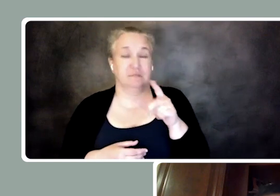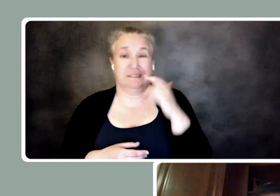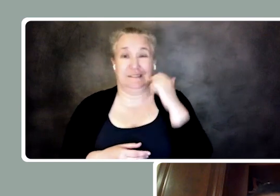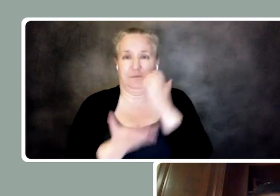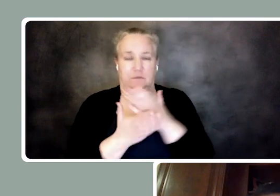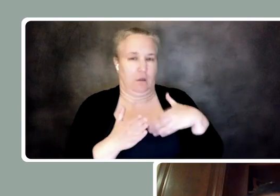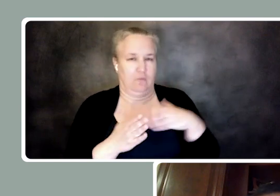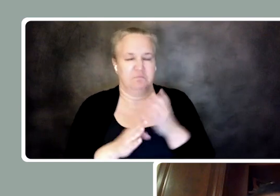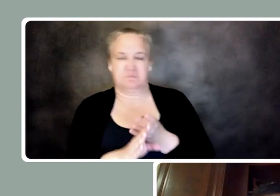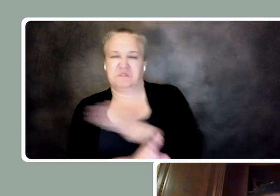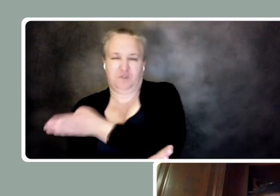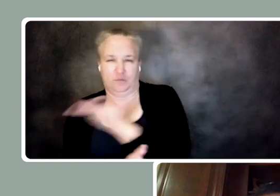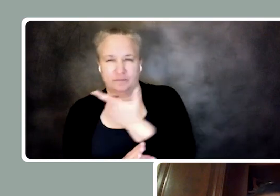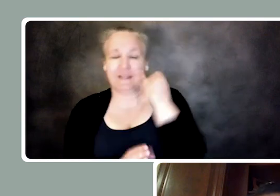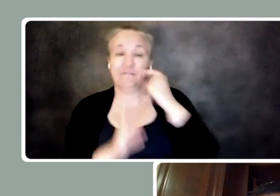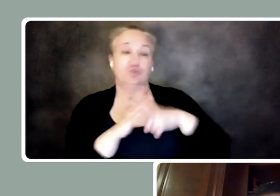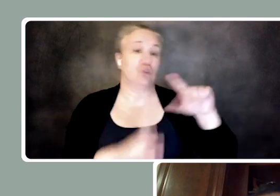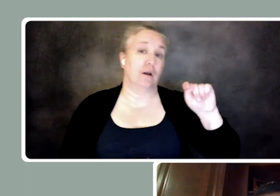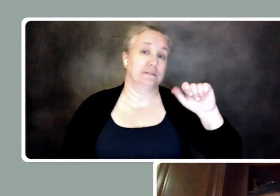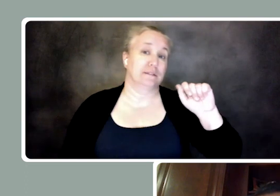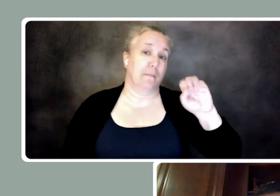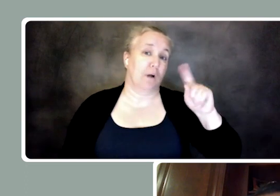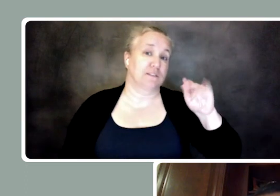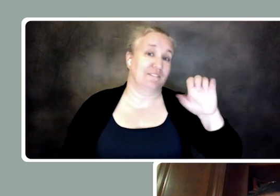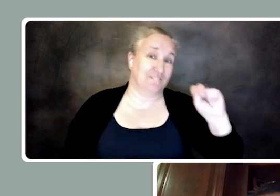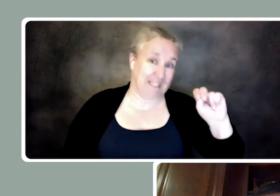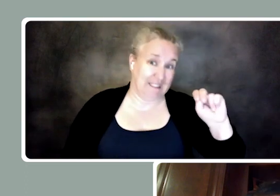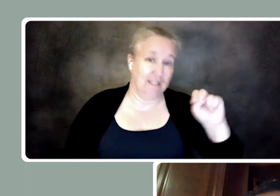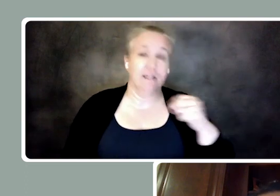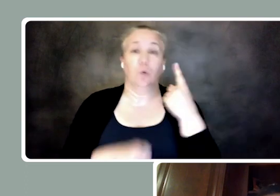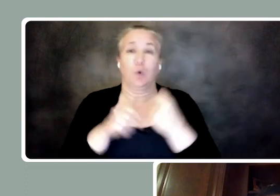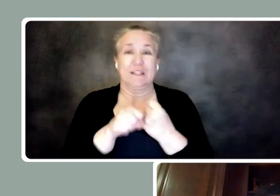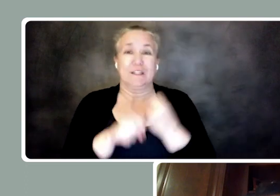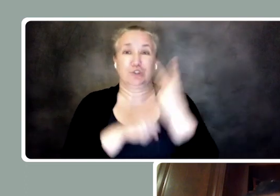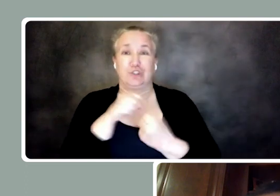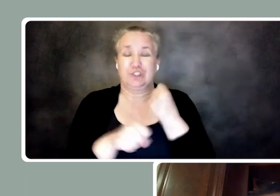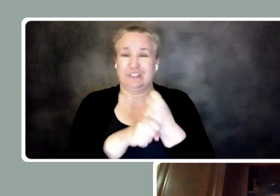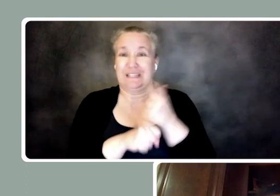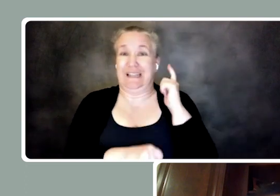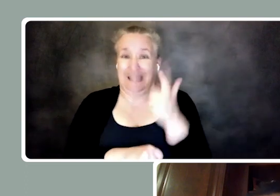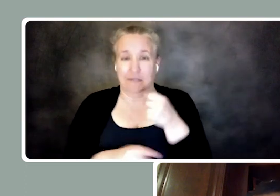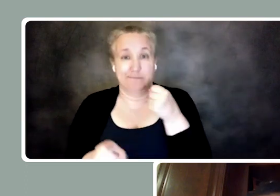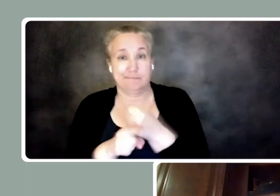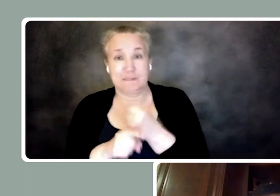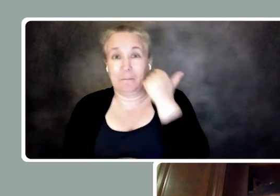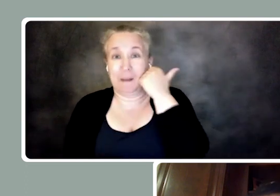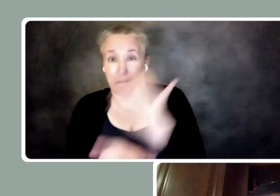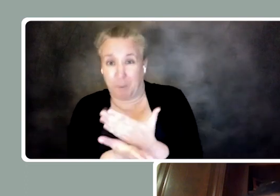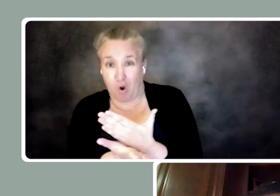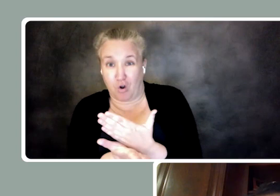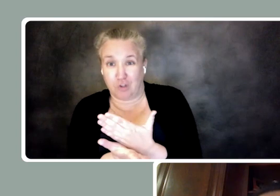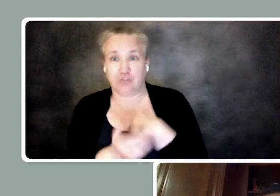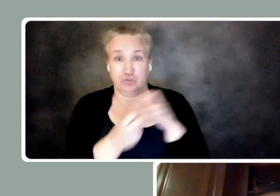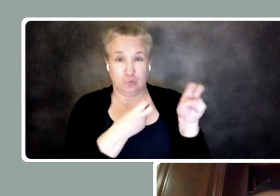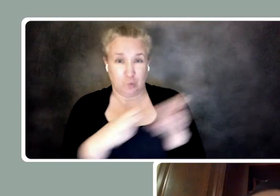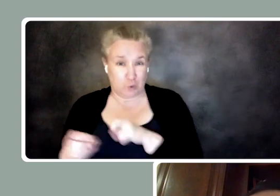start tamoxifen and then go through menopause after a year or two of taking that medication, should you switch to an